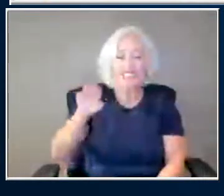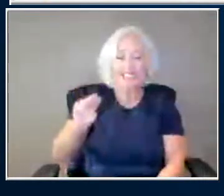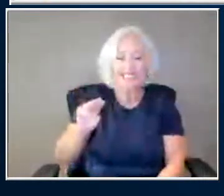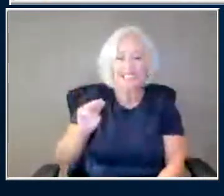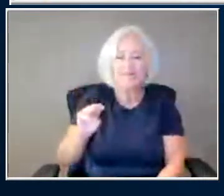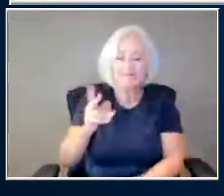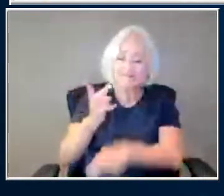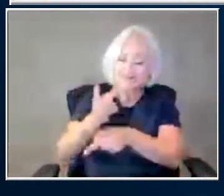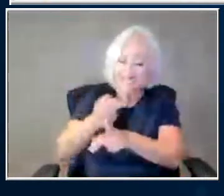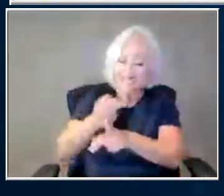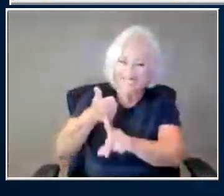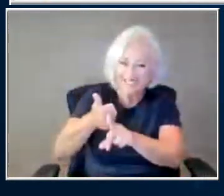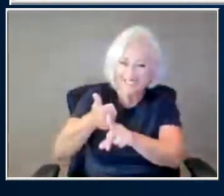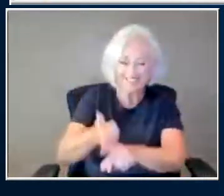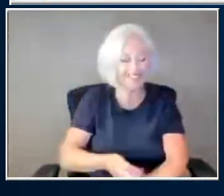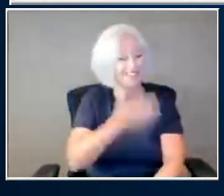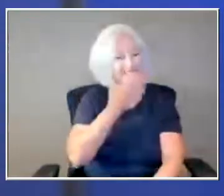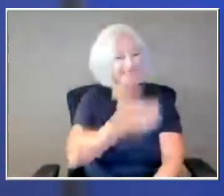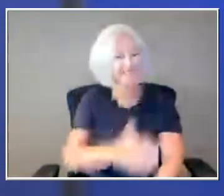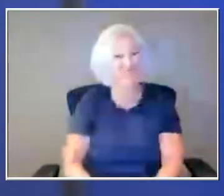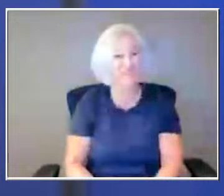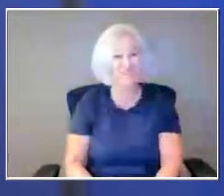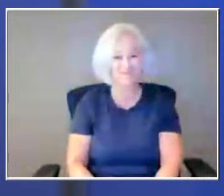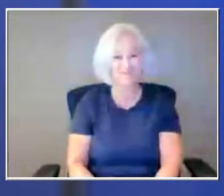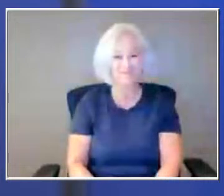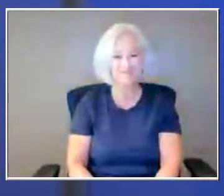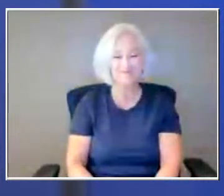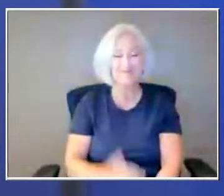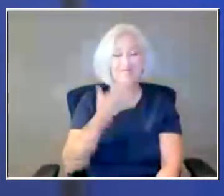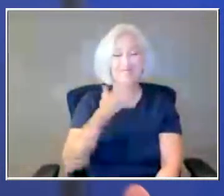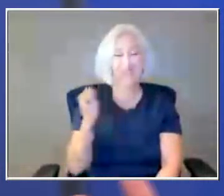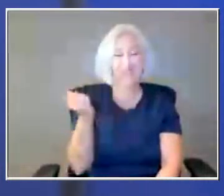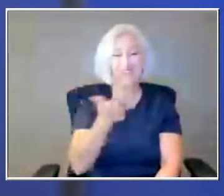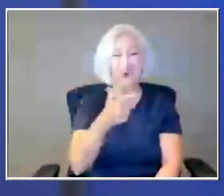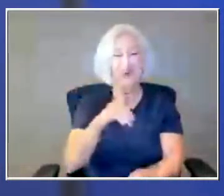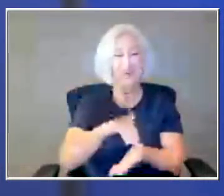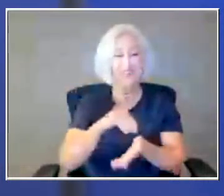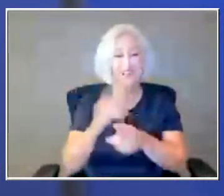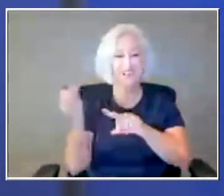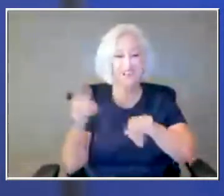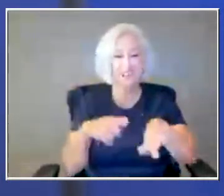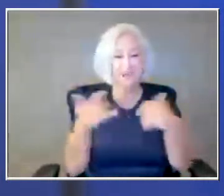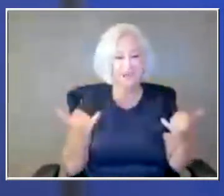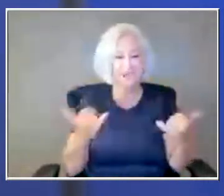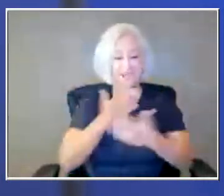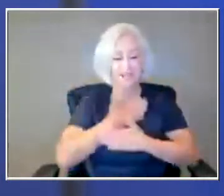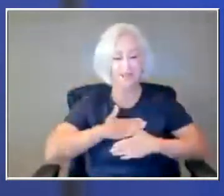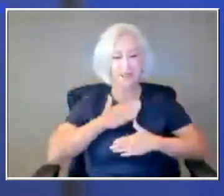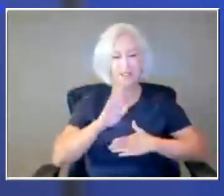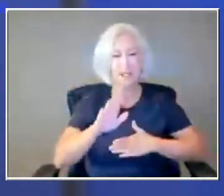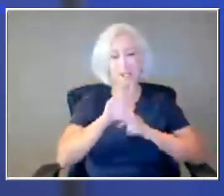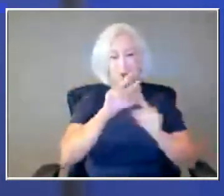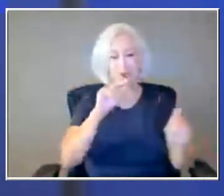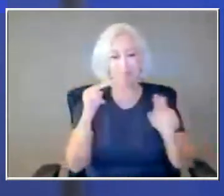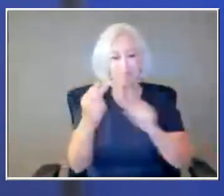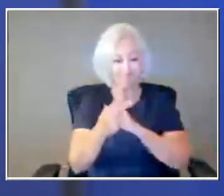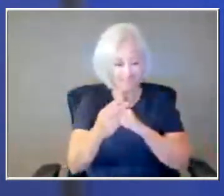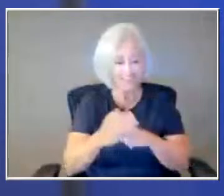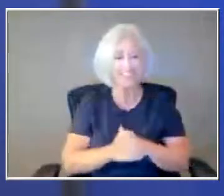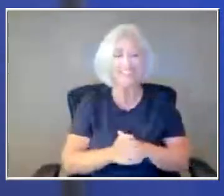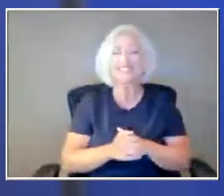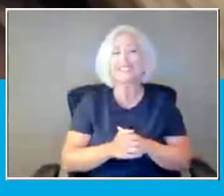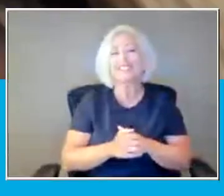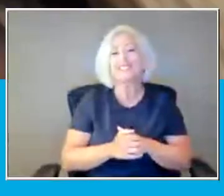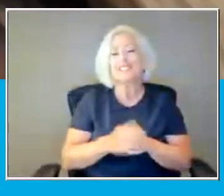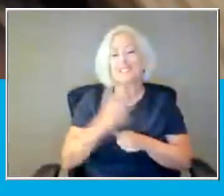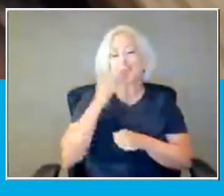much. Thank you. Thanks to our docs for being here with us today. Always appreciate your insight, and thanks to our viewers for your great questions. We'll see you back here